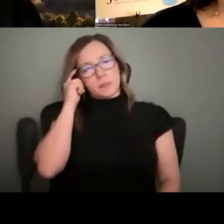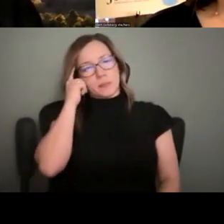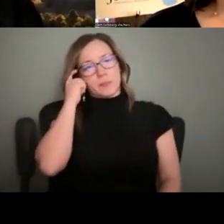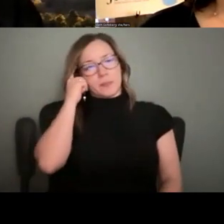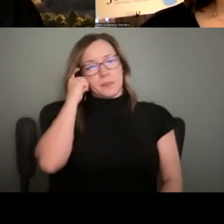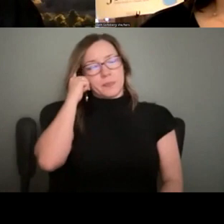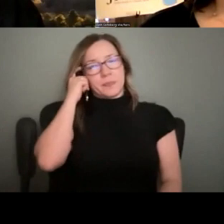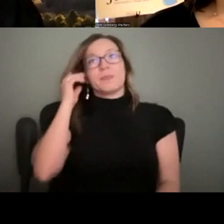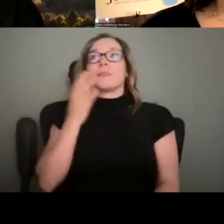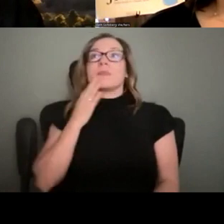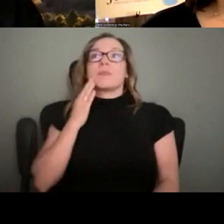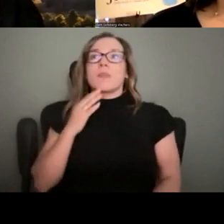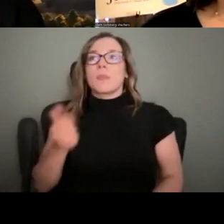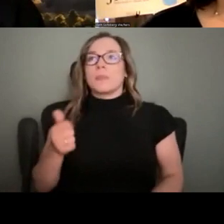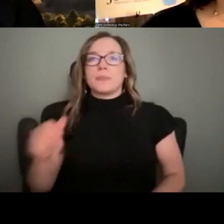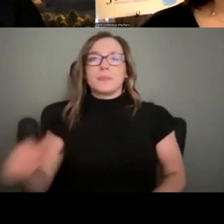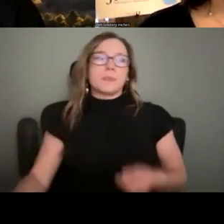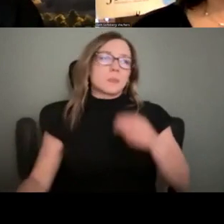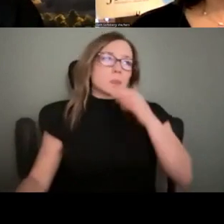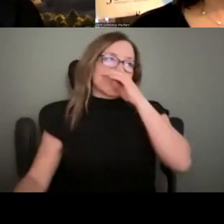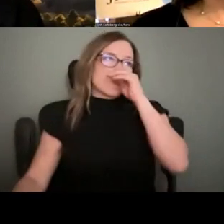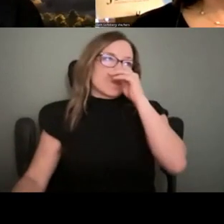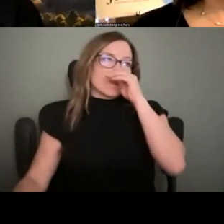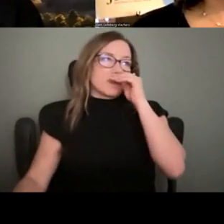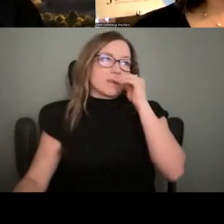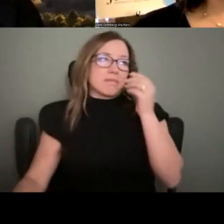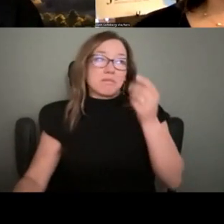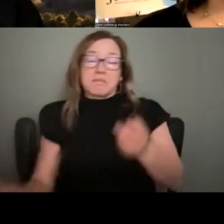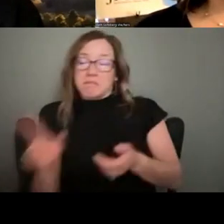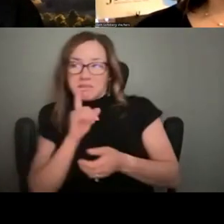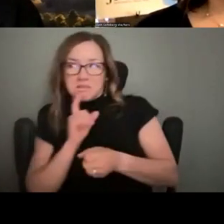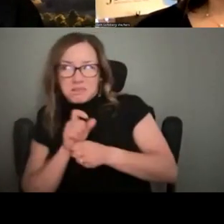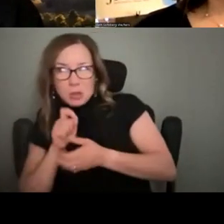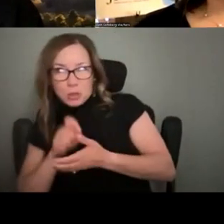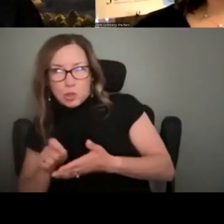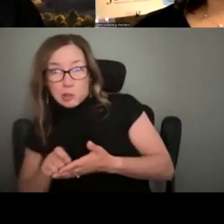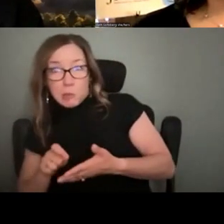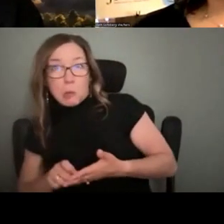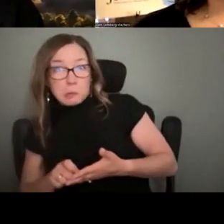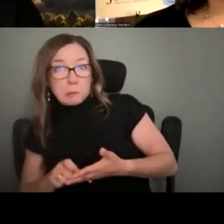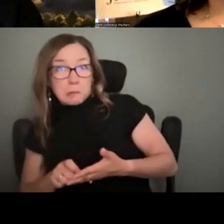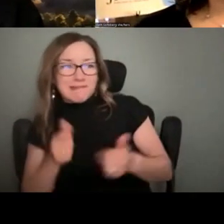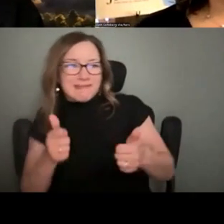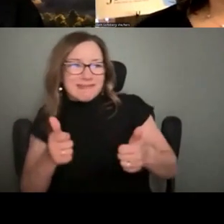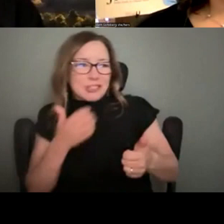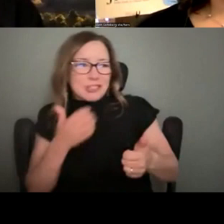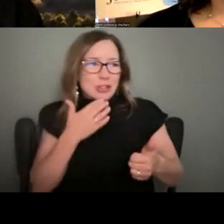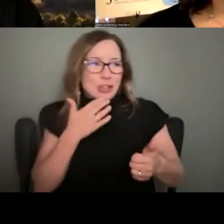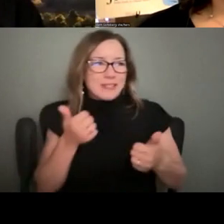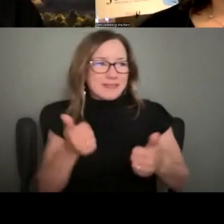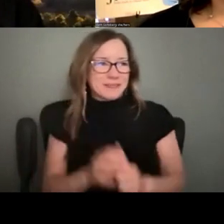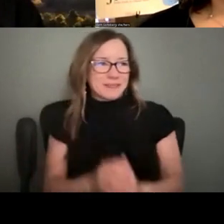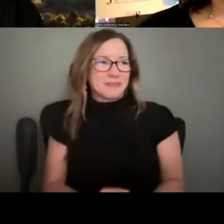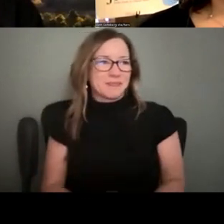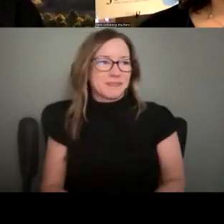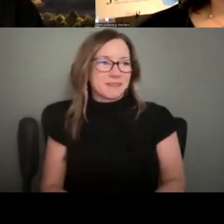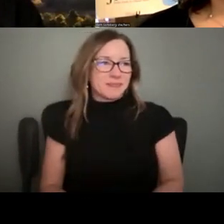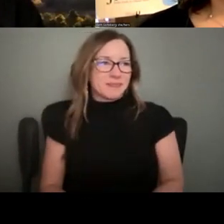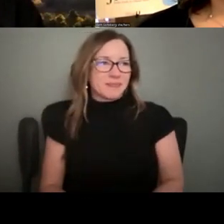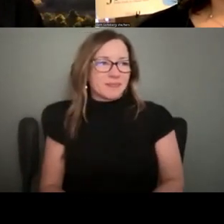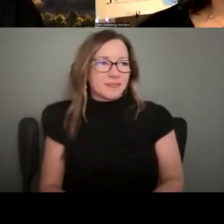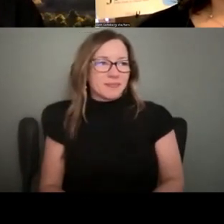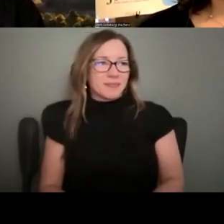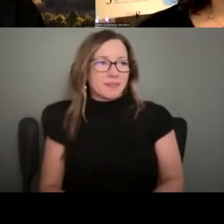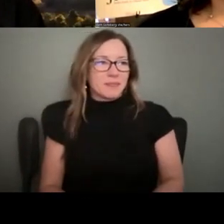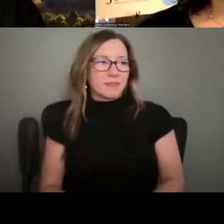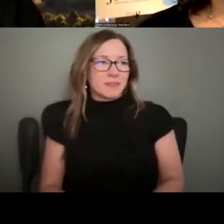Thank you, Leslie. Actually, I did literally take a couple of notes because this is great. Anyway, this is my bias.